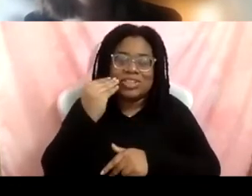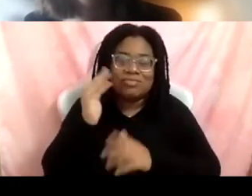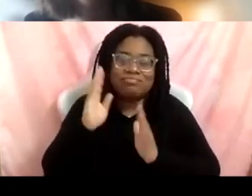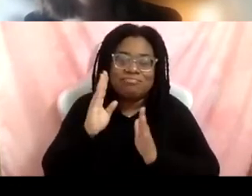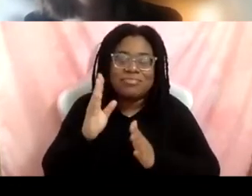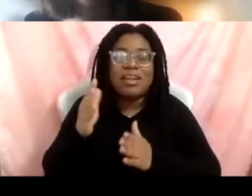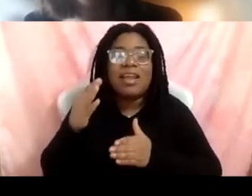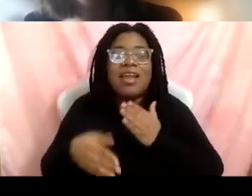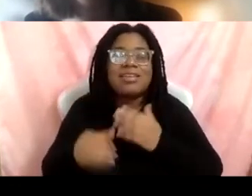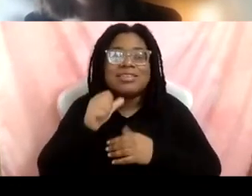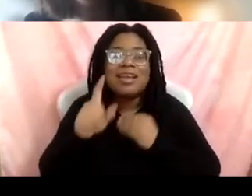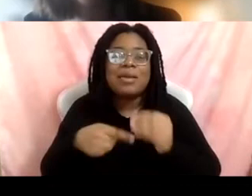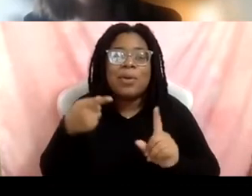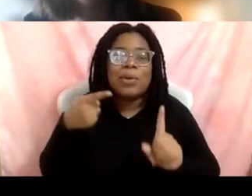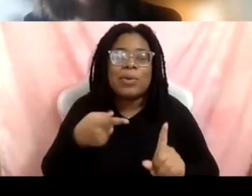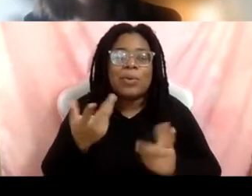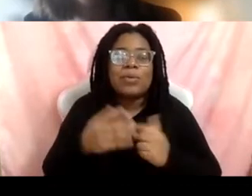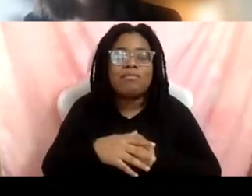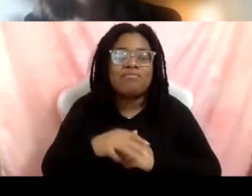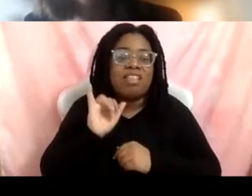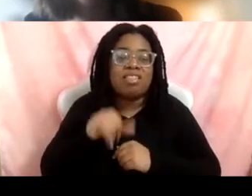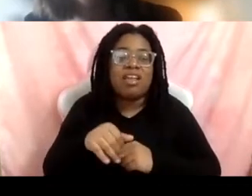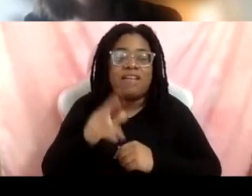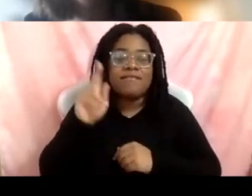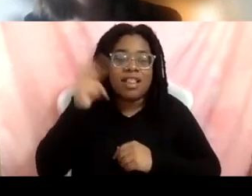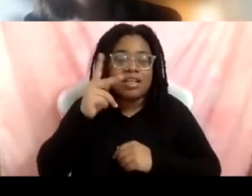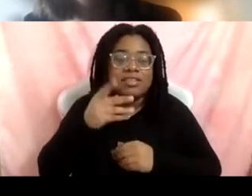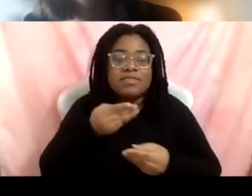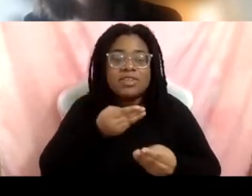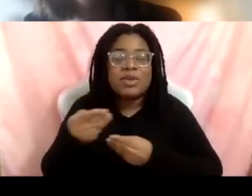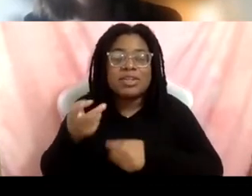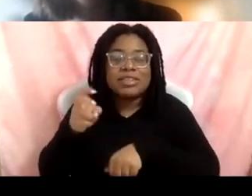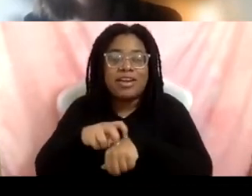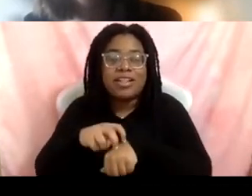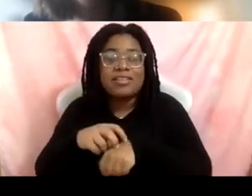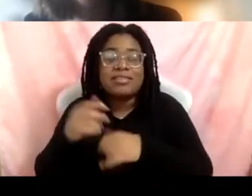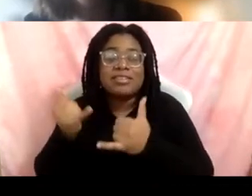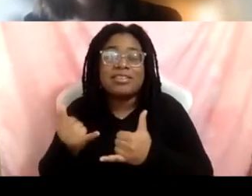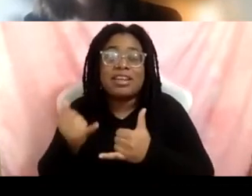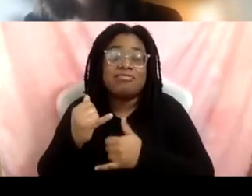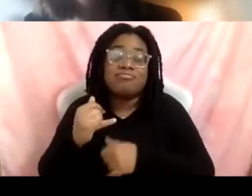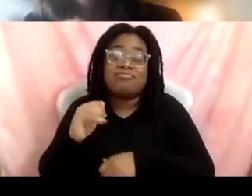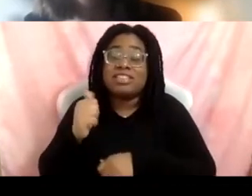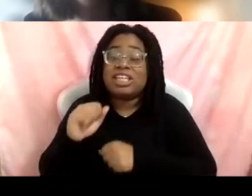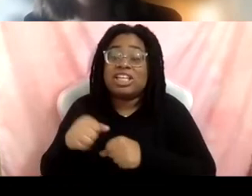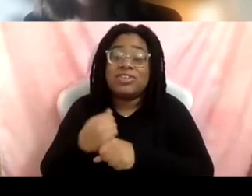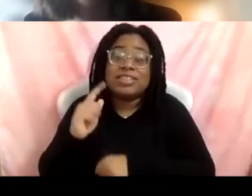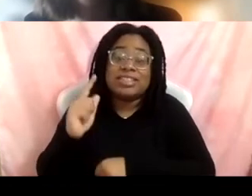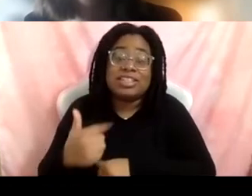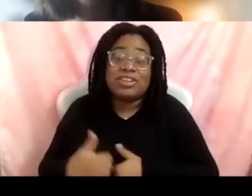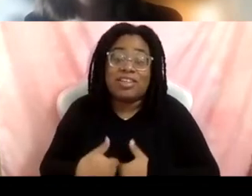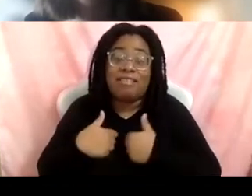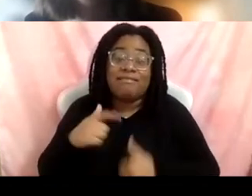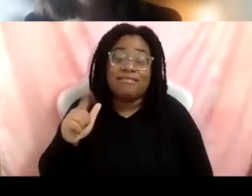And I carried that philosophy into Ireland, and now for a decade that I've lived in LA, and